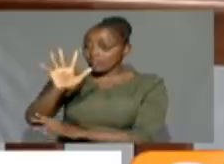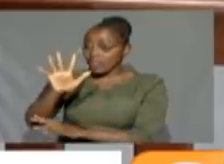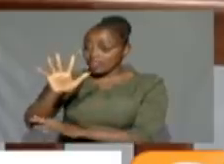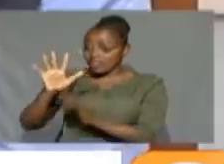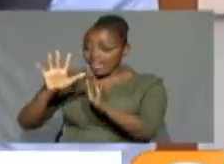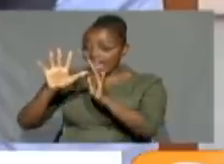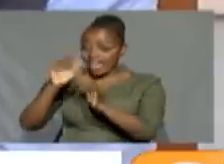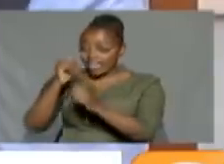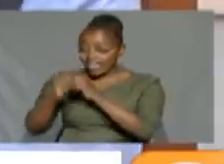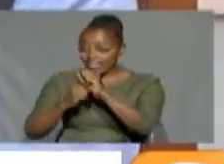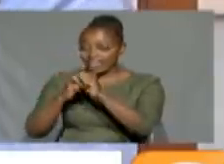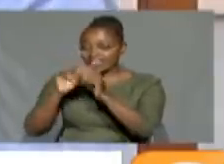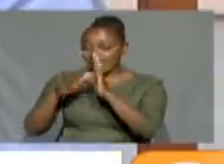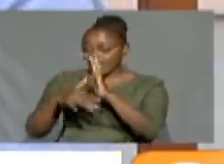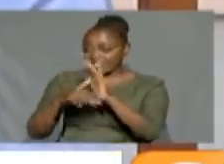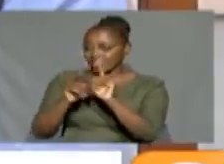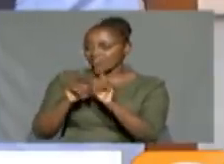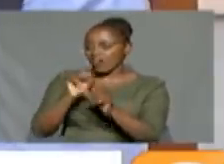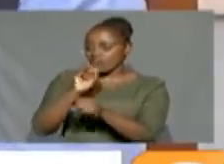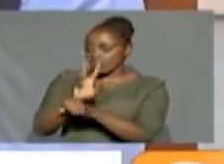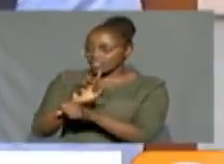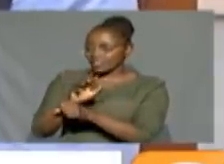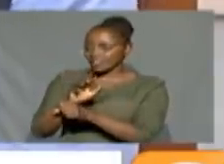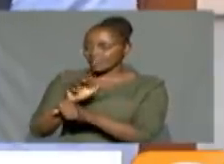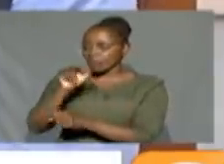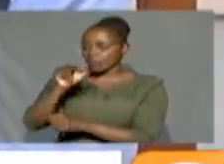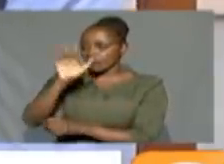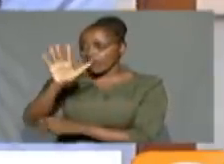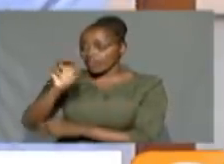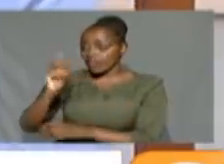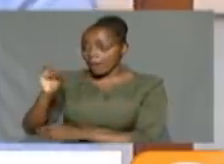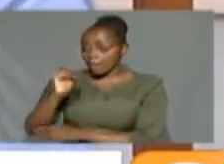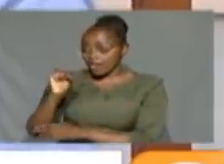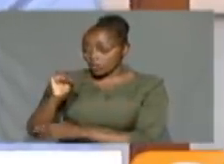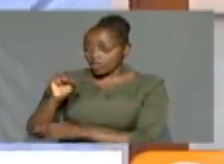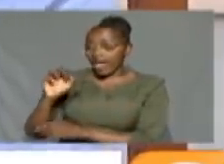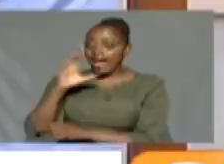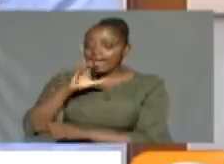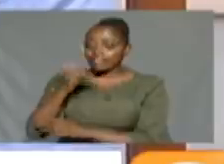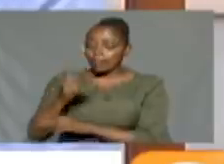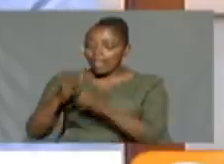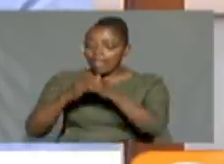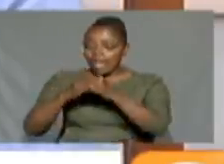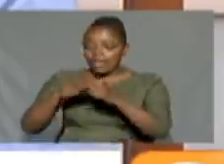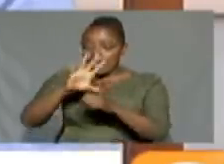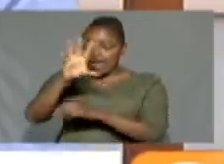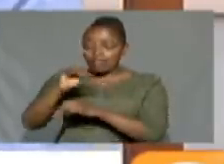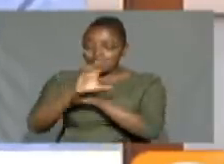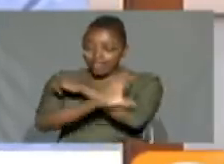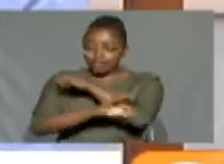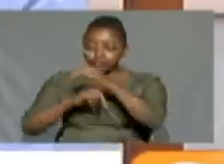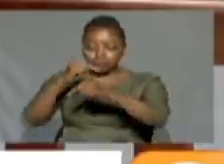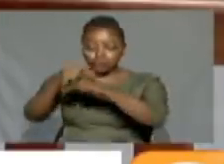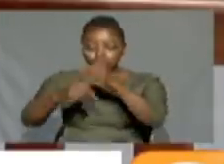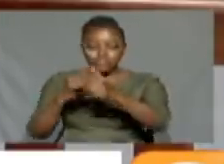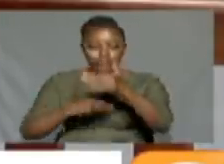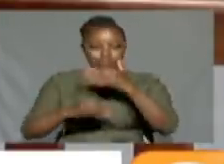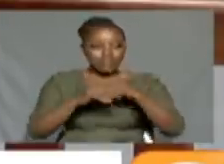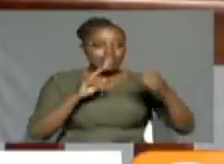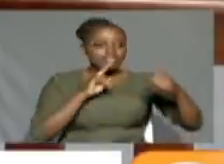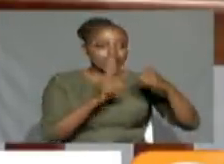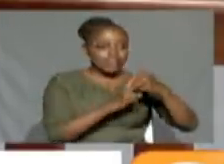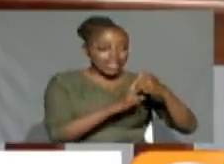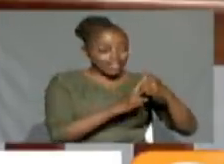later, Daktari, 14 and a half million customers and counting. You're in 9 African countries and counting. 700